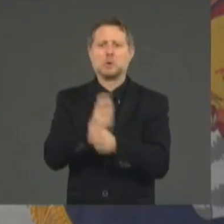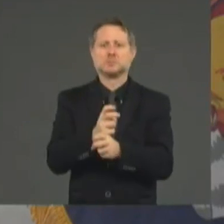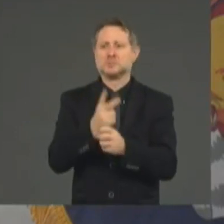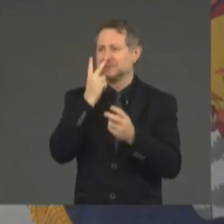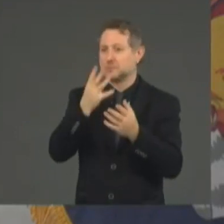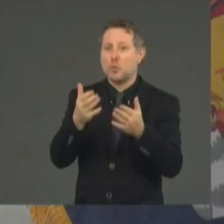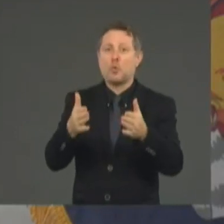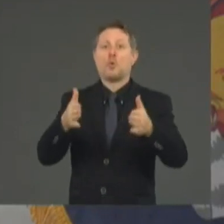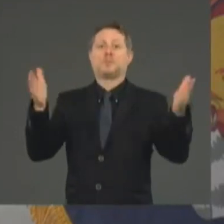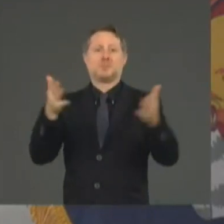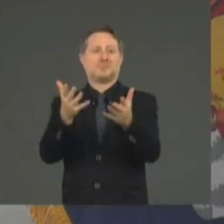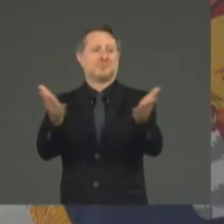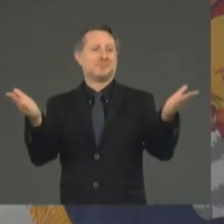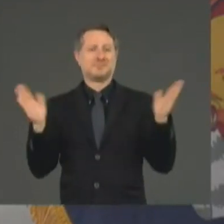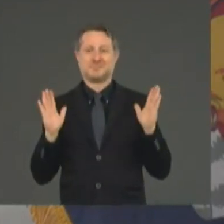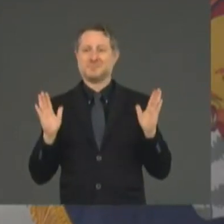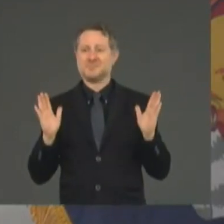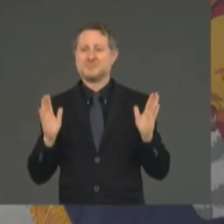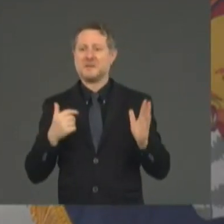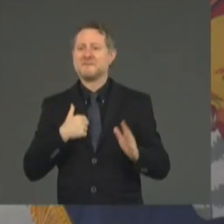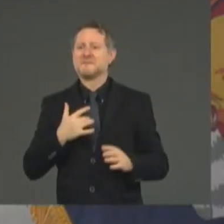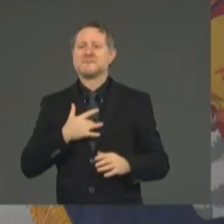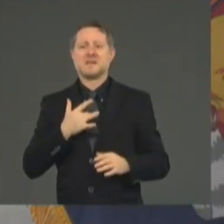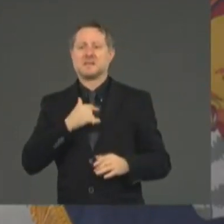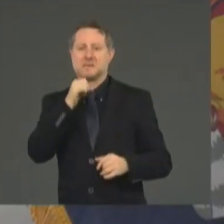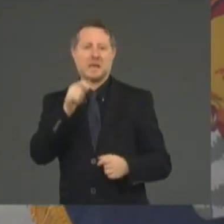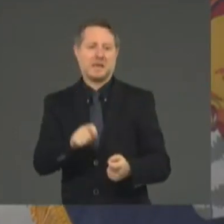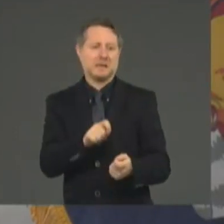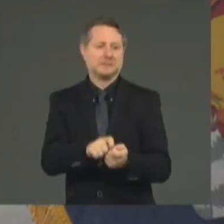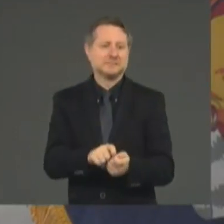feel comfortable in their accuracy when you start